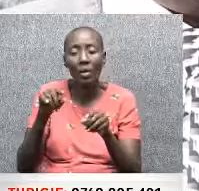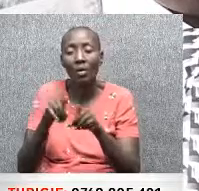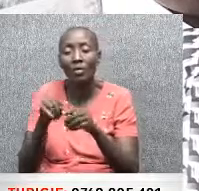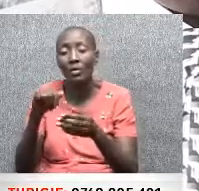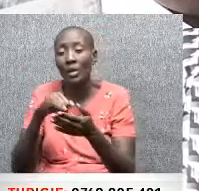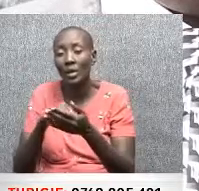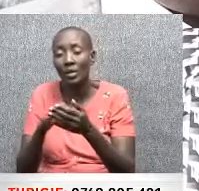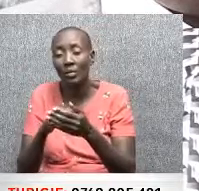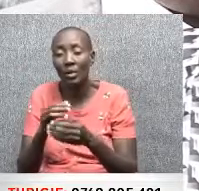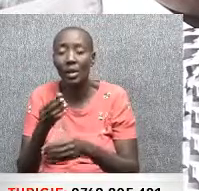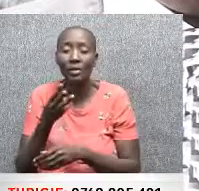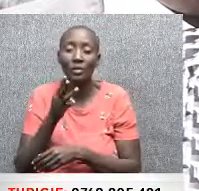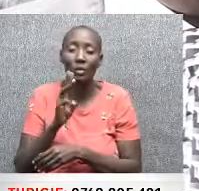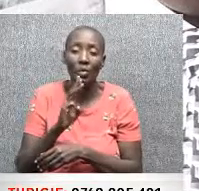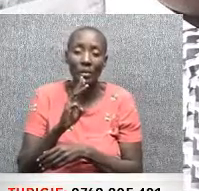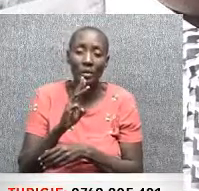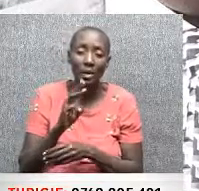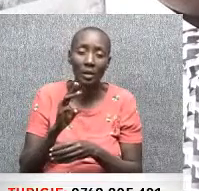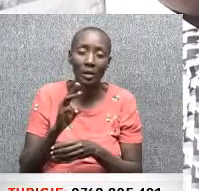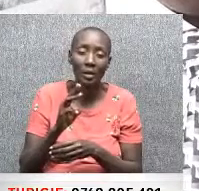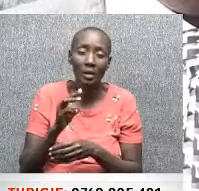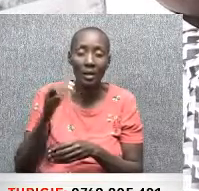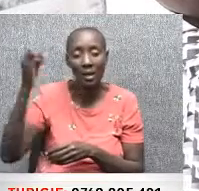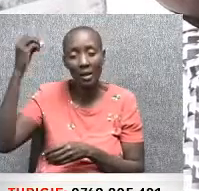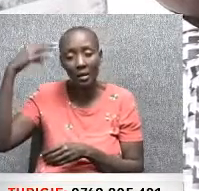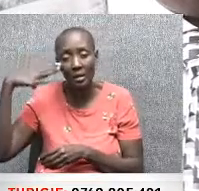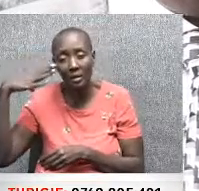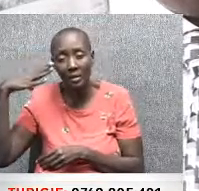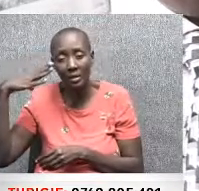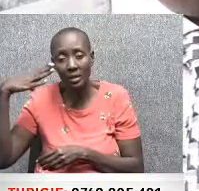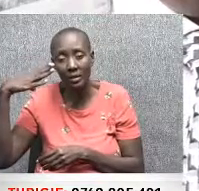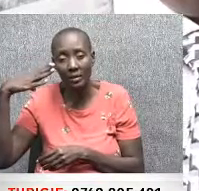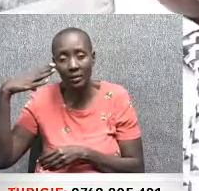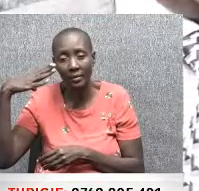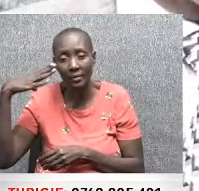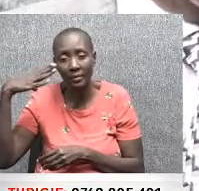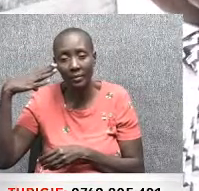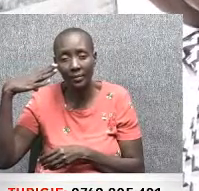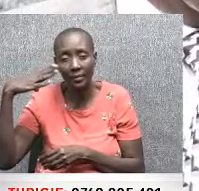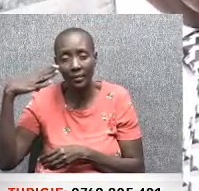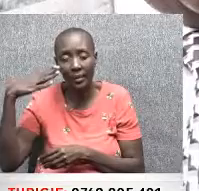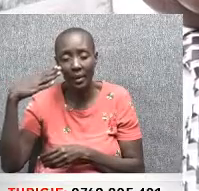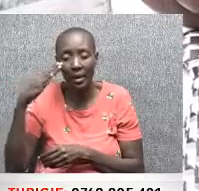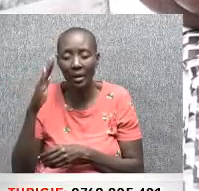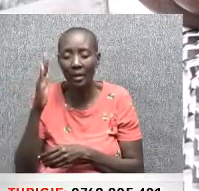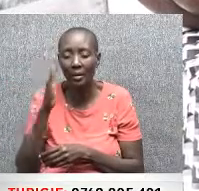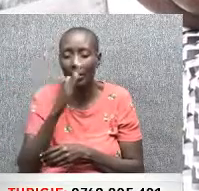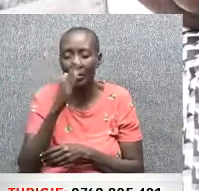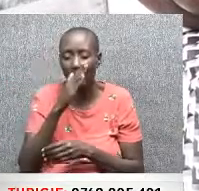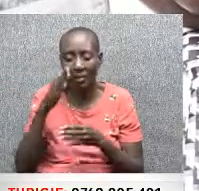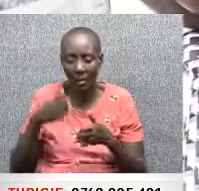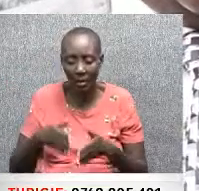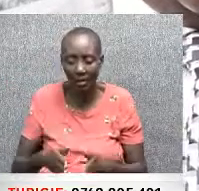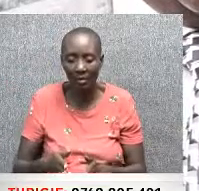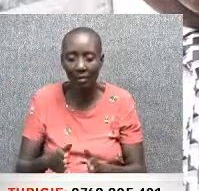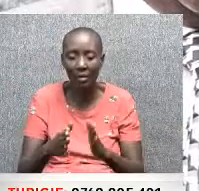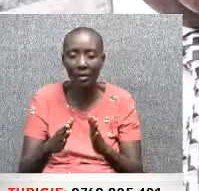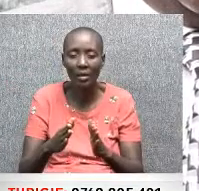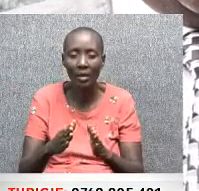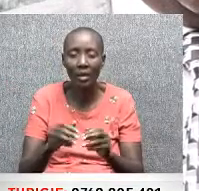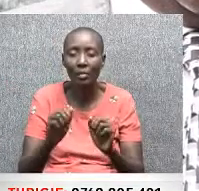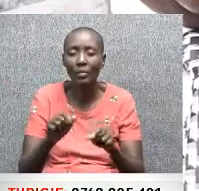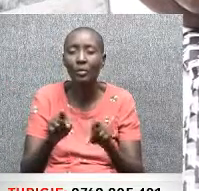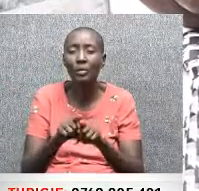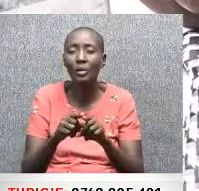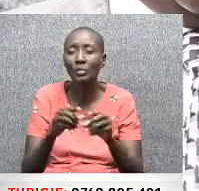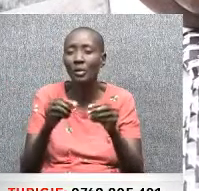provision of water, provision of electricity, provision of sewer. It talks about also how do you deal with the